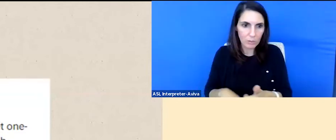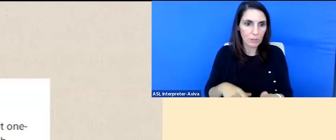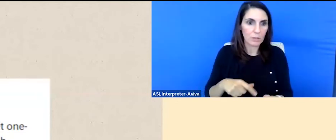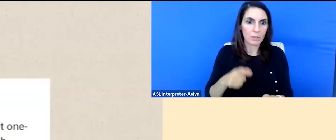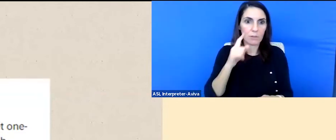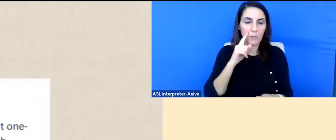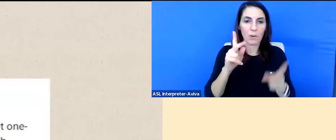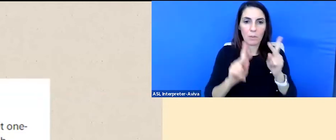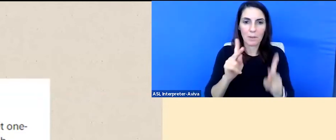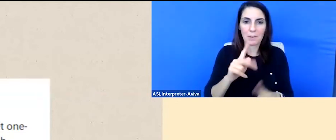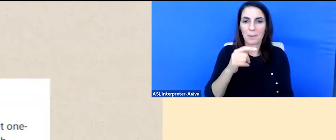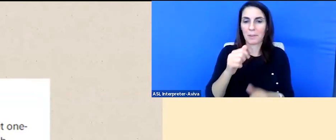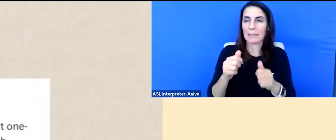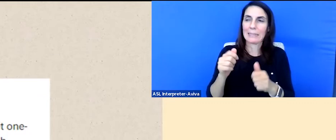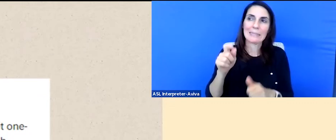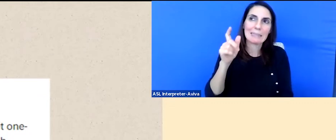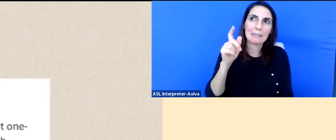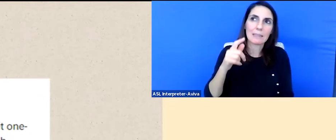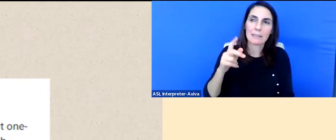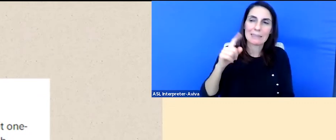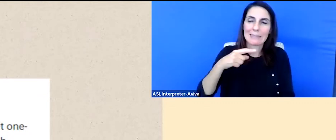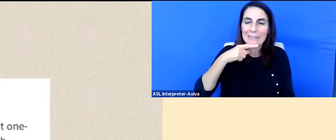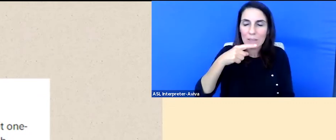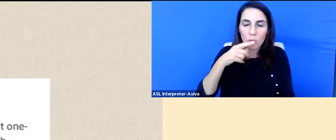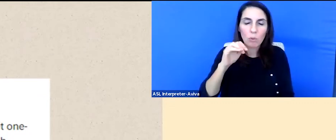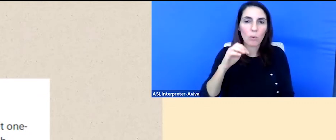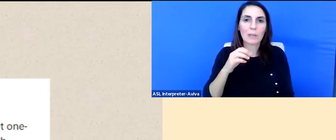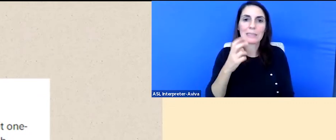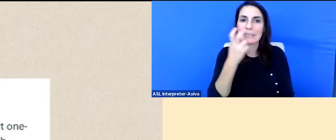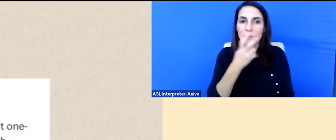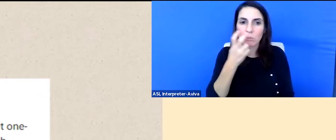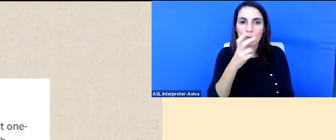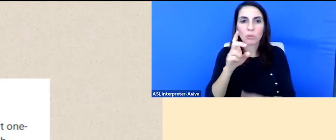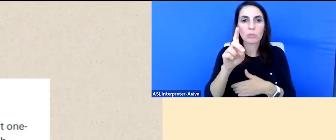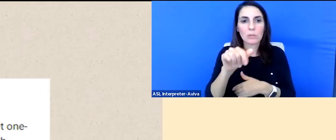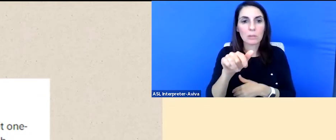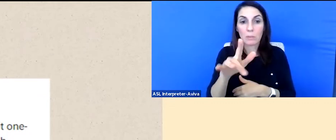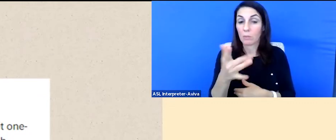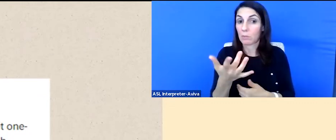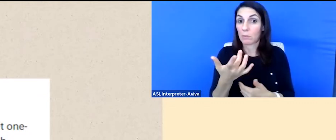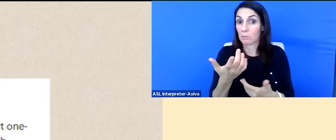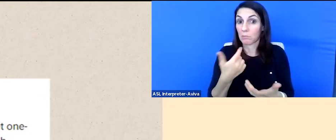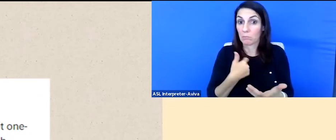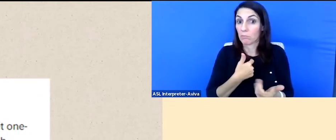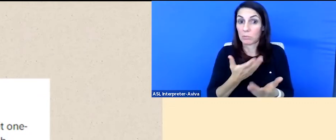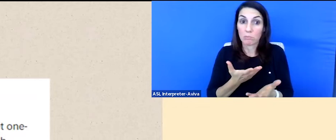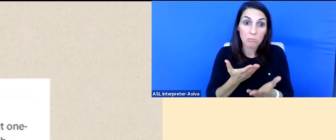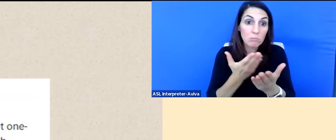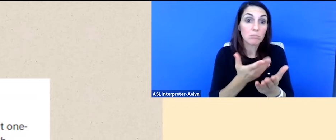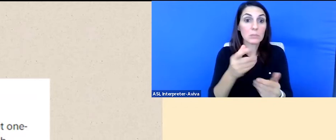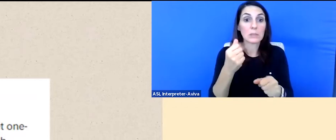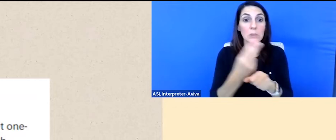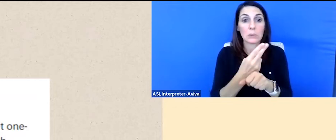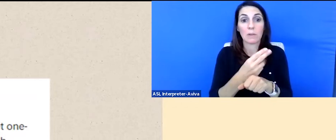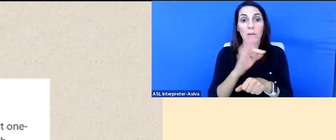hearing or a speech disability that prefer to contact us, we encourage them to use the Florida Relay. Our